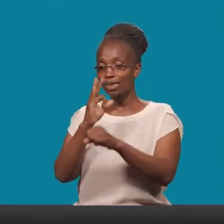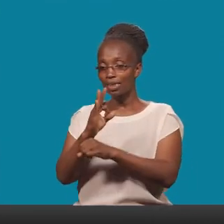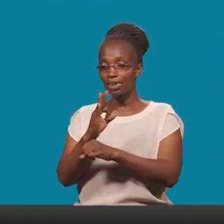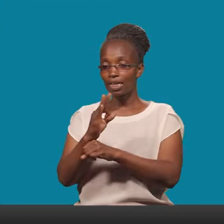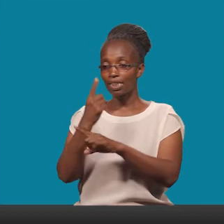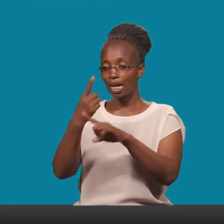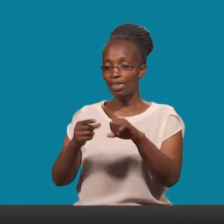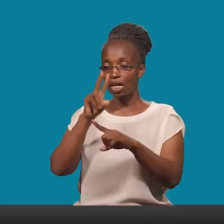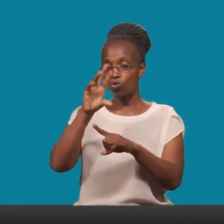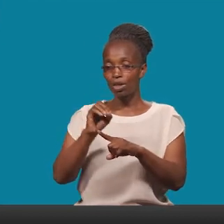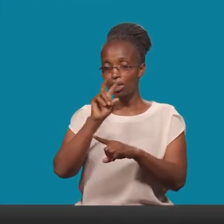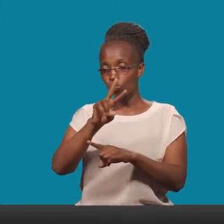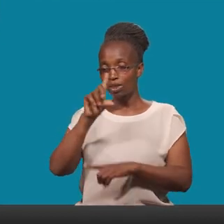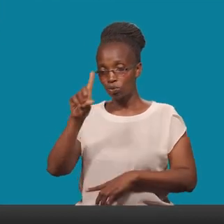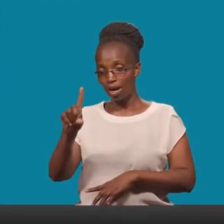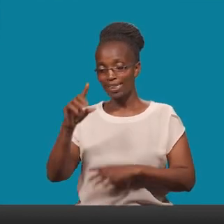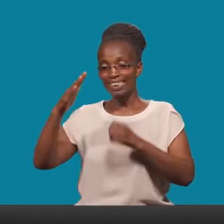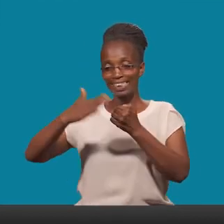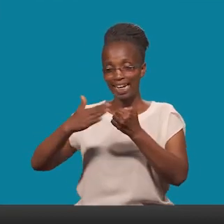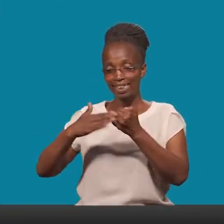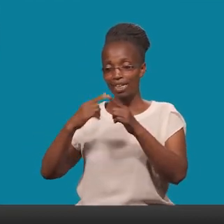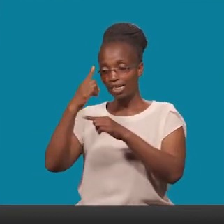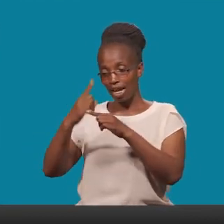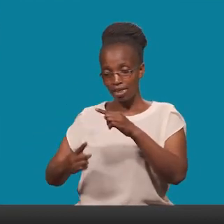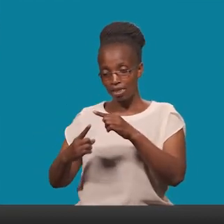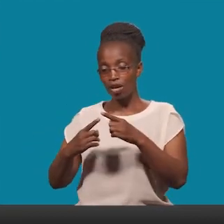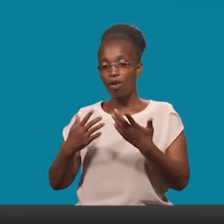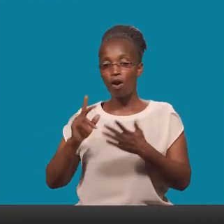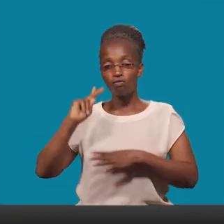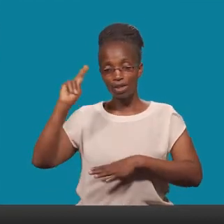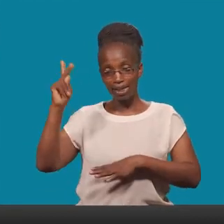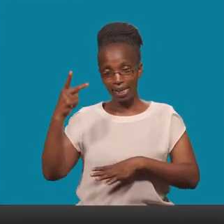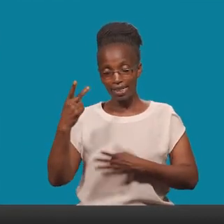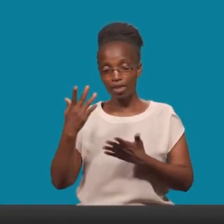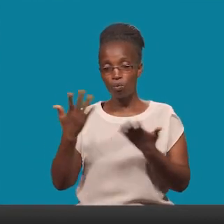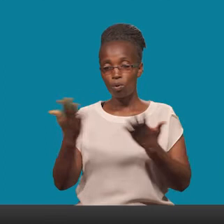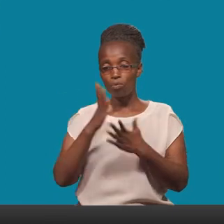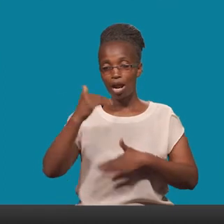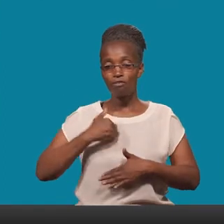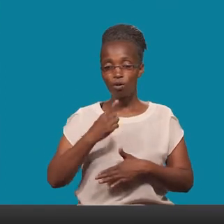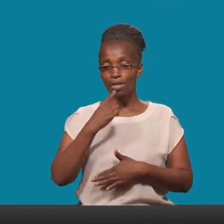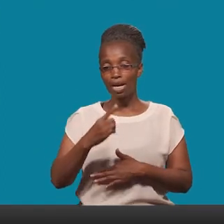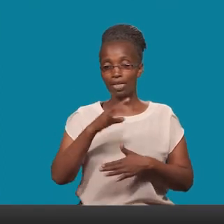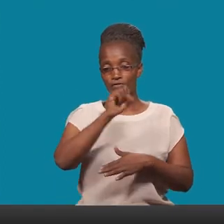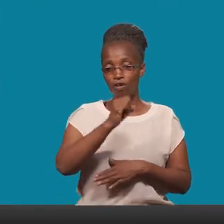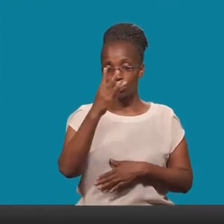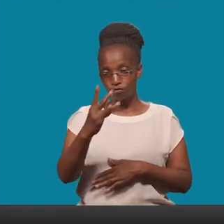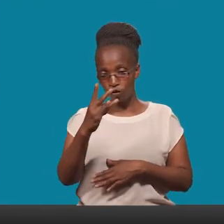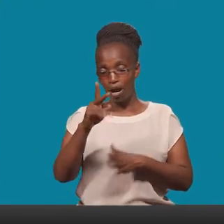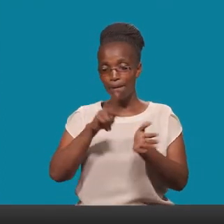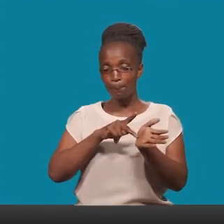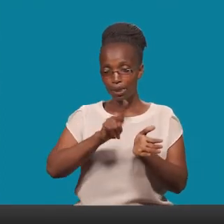to 136 billion in 2021. In 9 years, over Kenya shillings